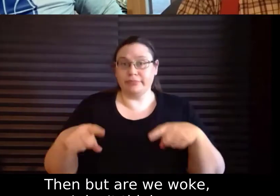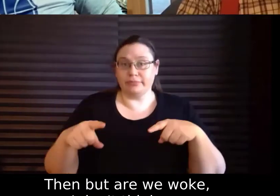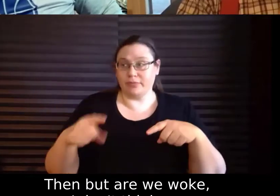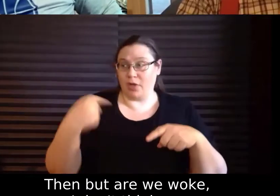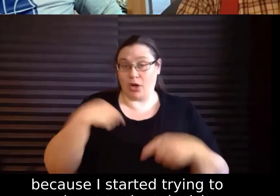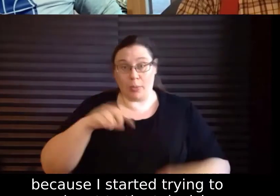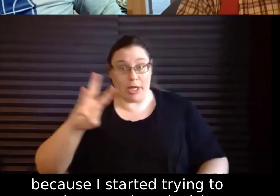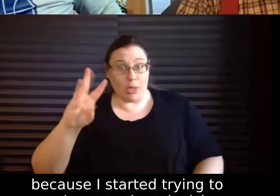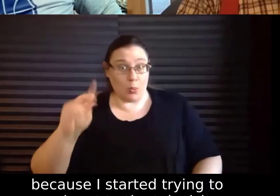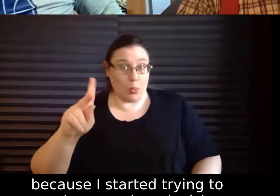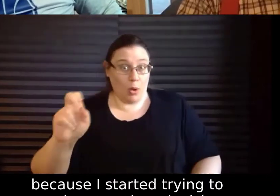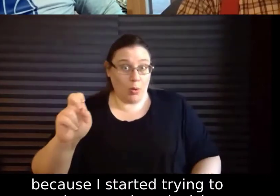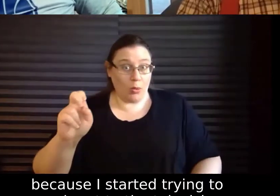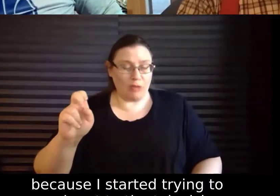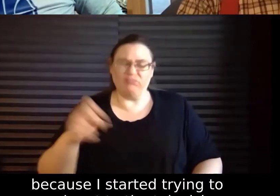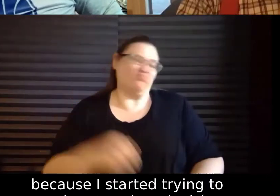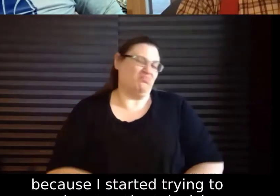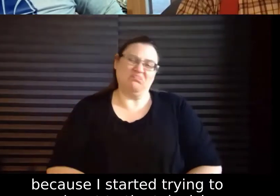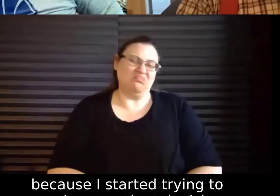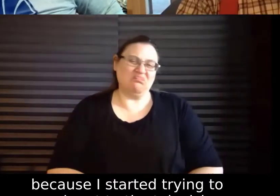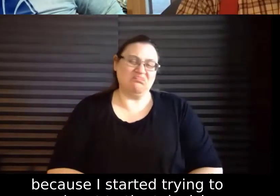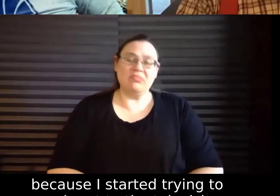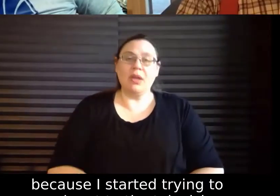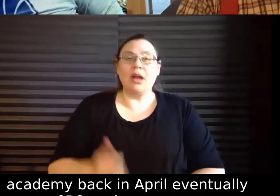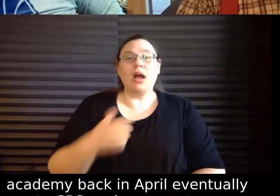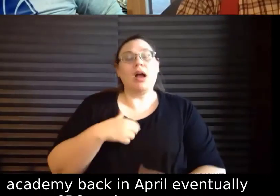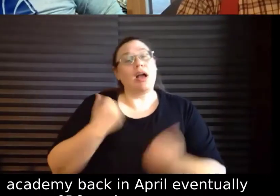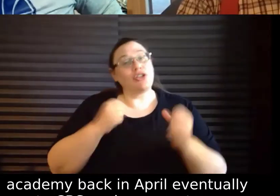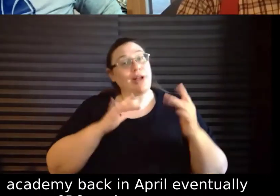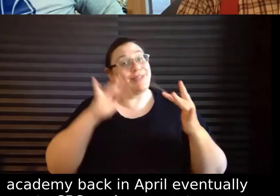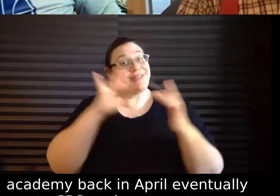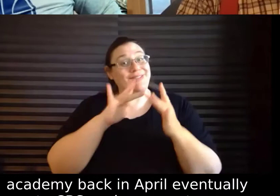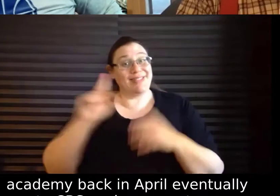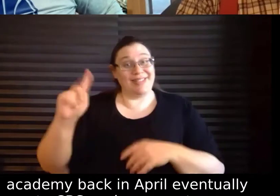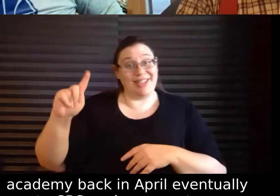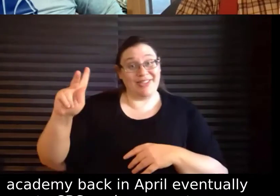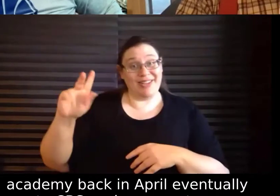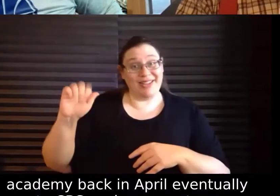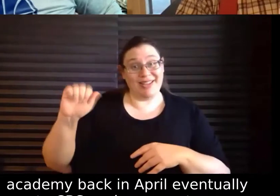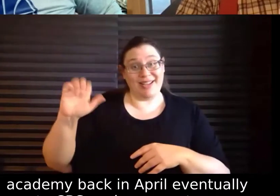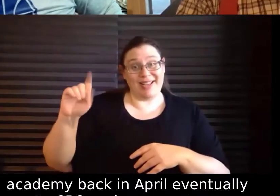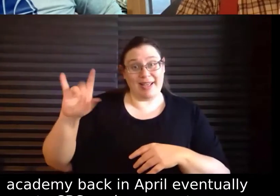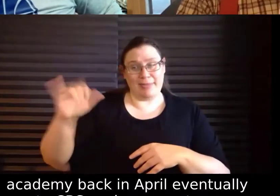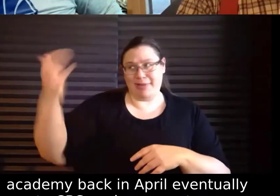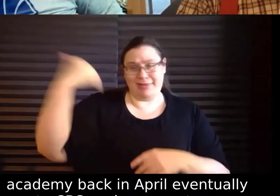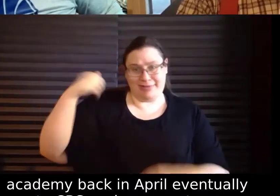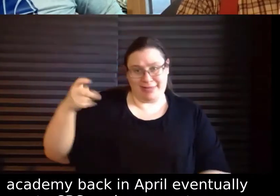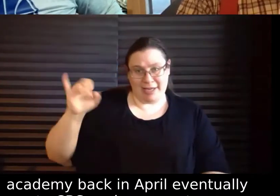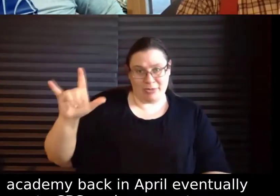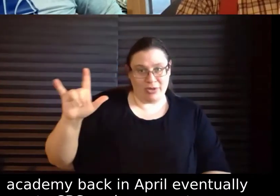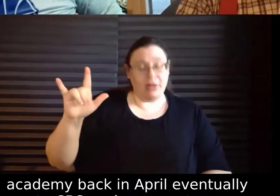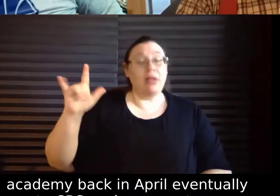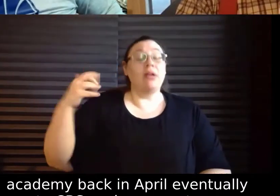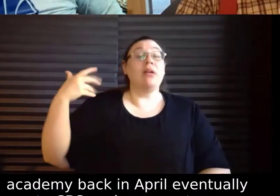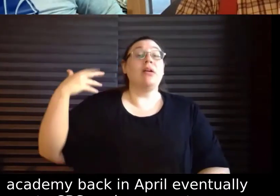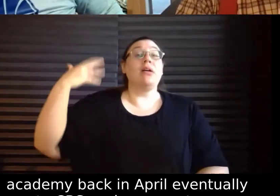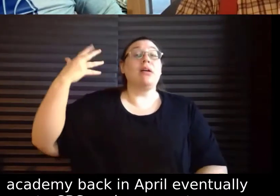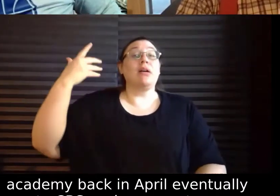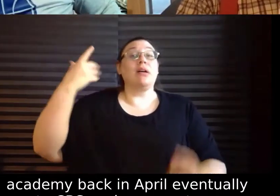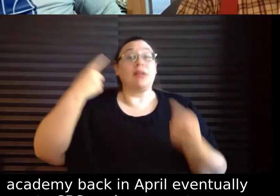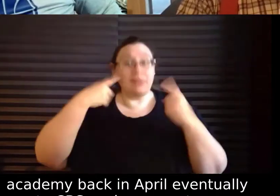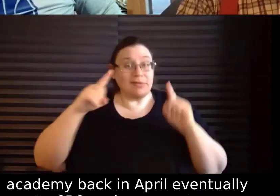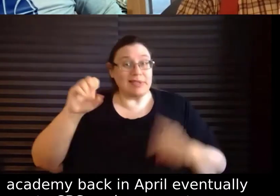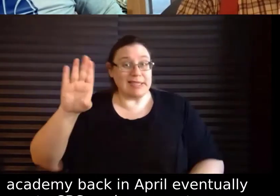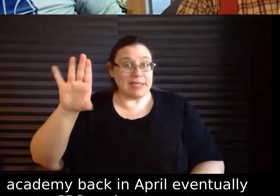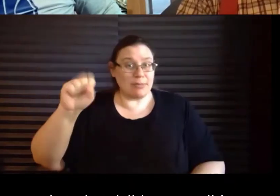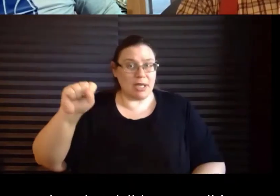think so, because I started trying to reach out to the Television Academy back in April and eventually to CBS saying,